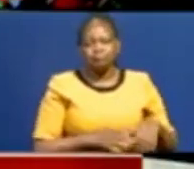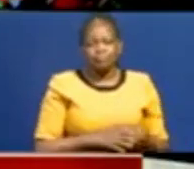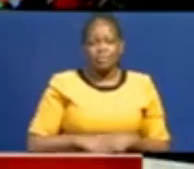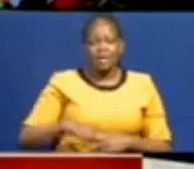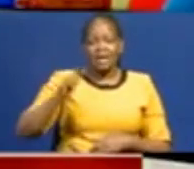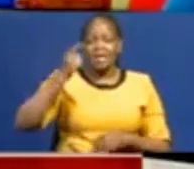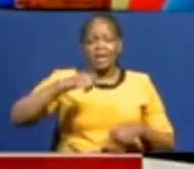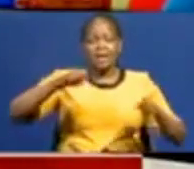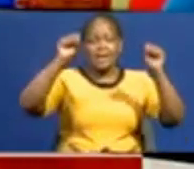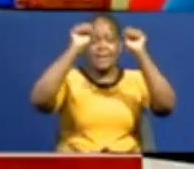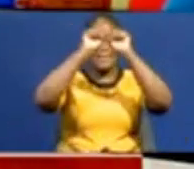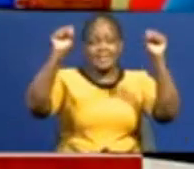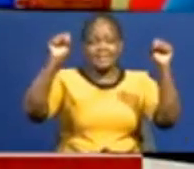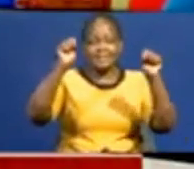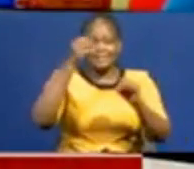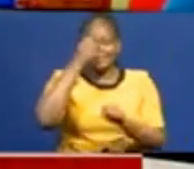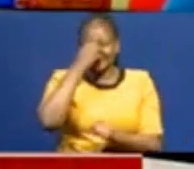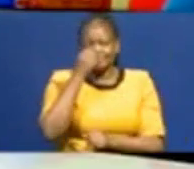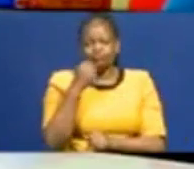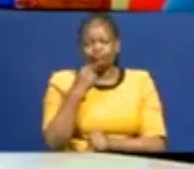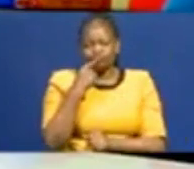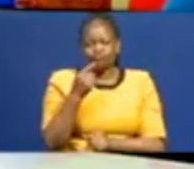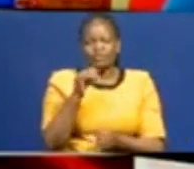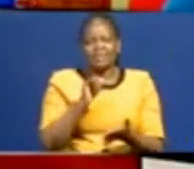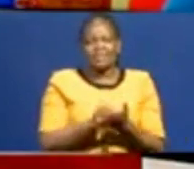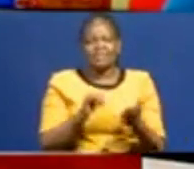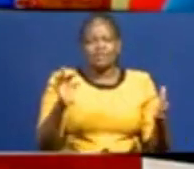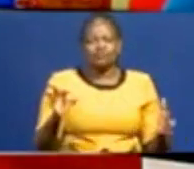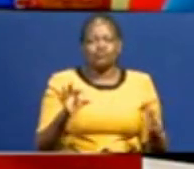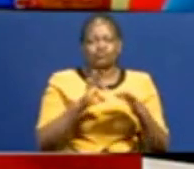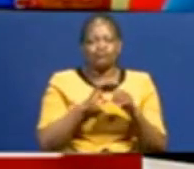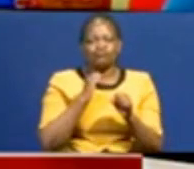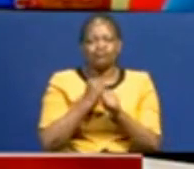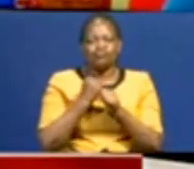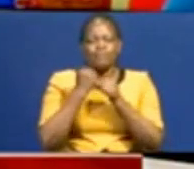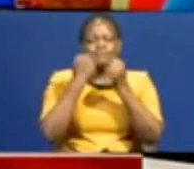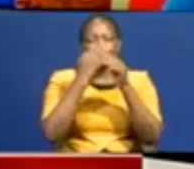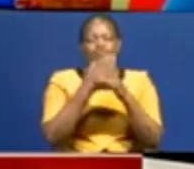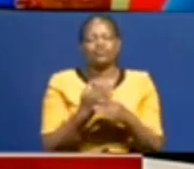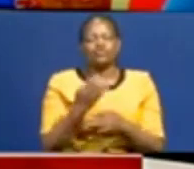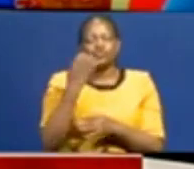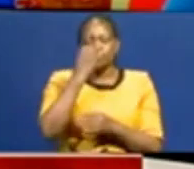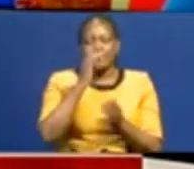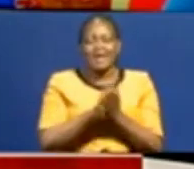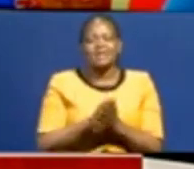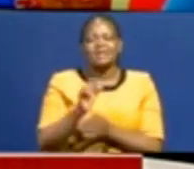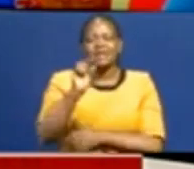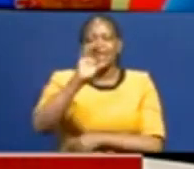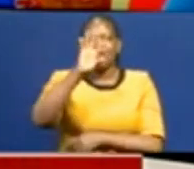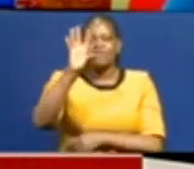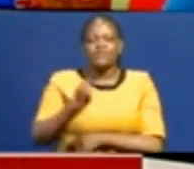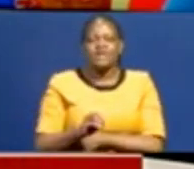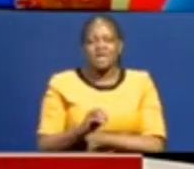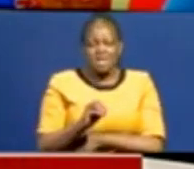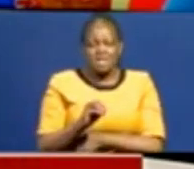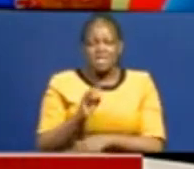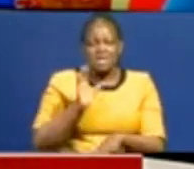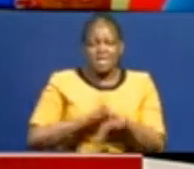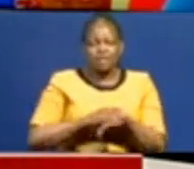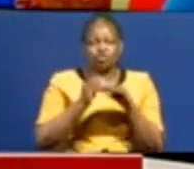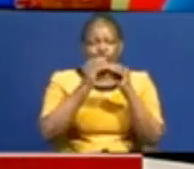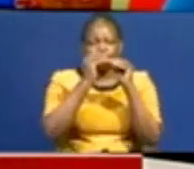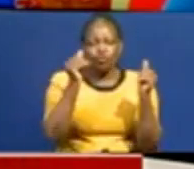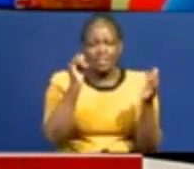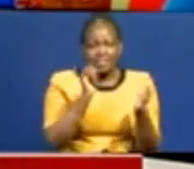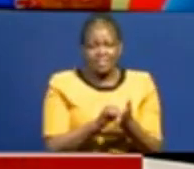Kenyan President William Ruto has called for collaborative efforts between Europe and the continent of Africa in seeking solutions that